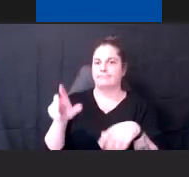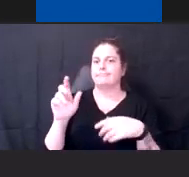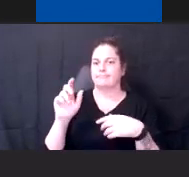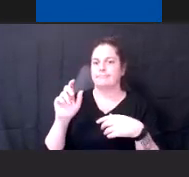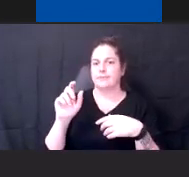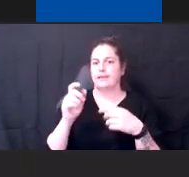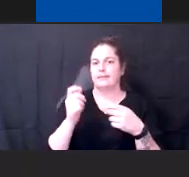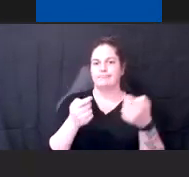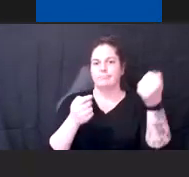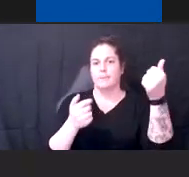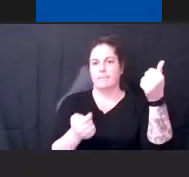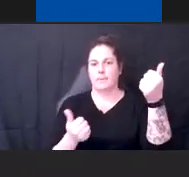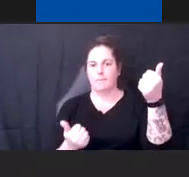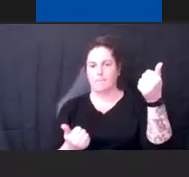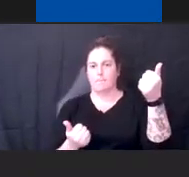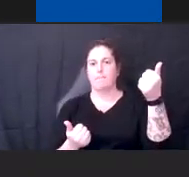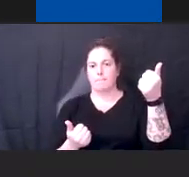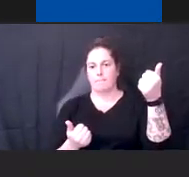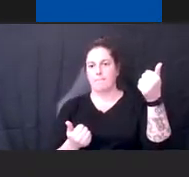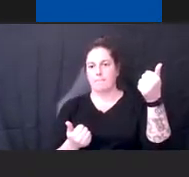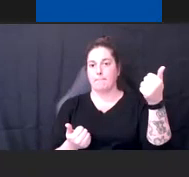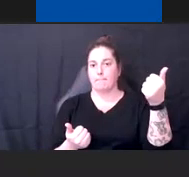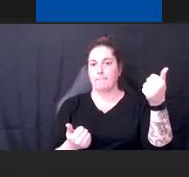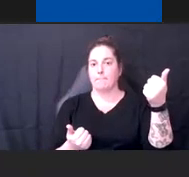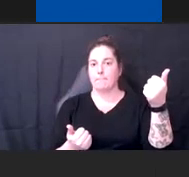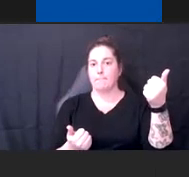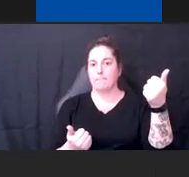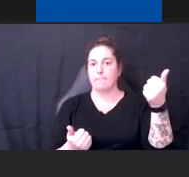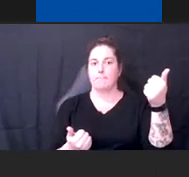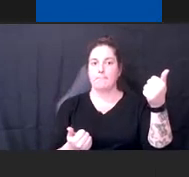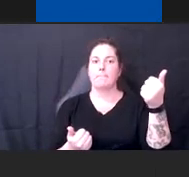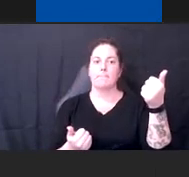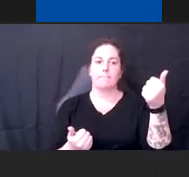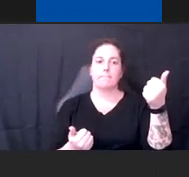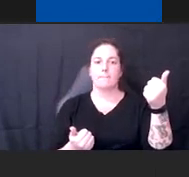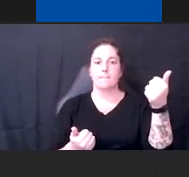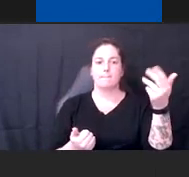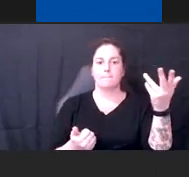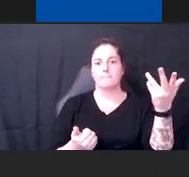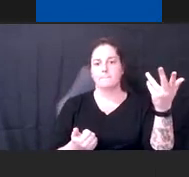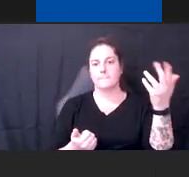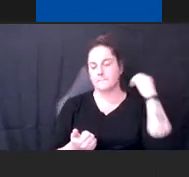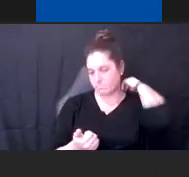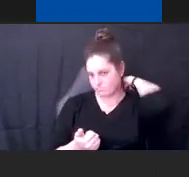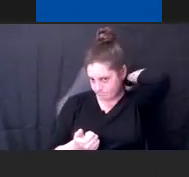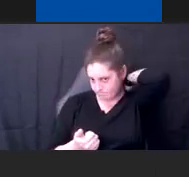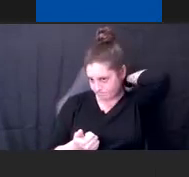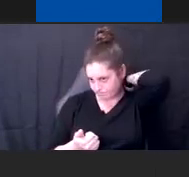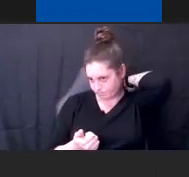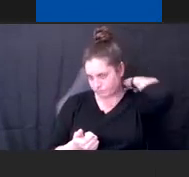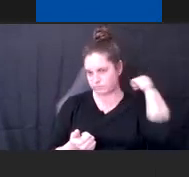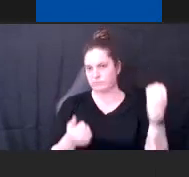like variables. Or you can think of it this way. Um, you know, sometimes when